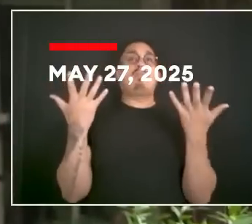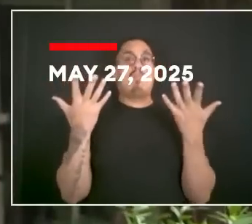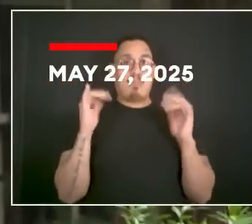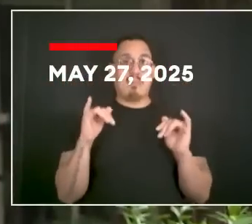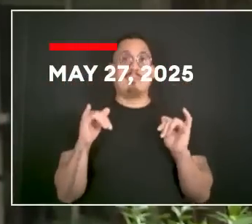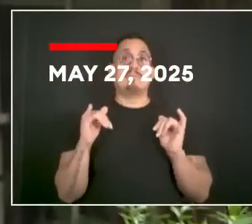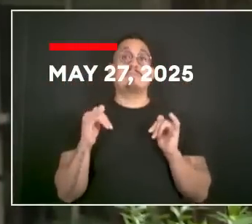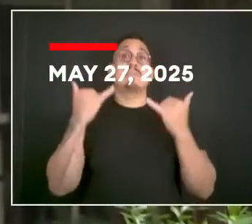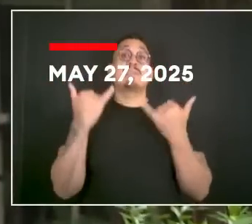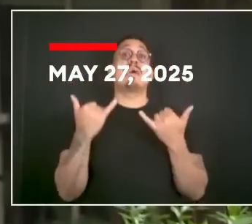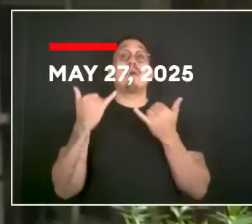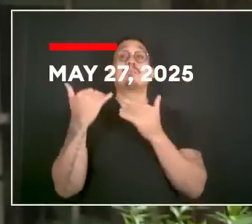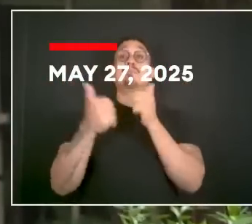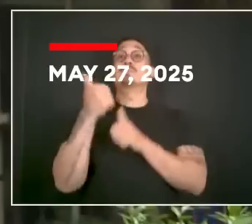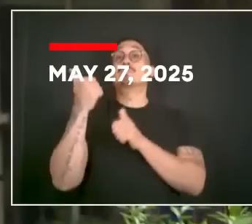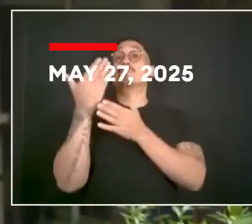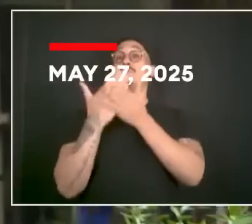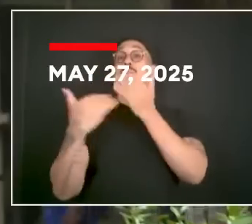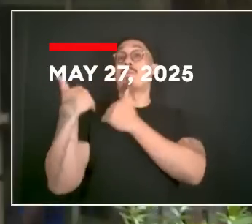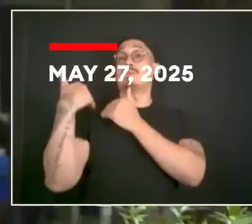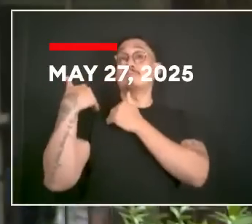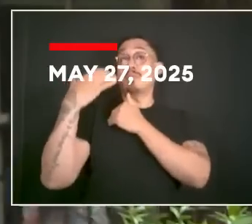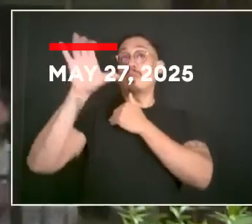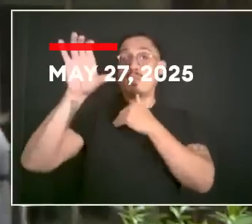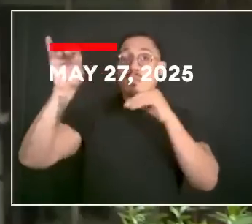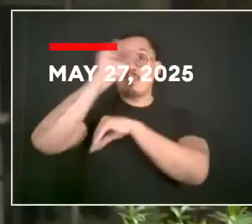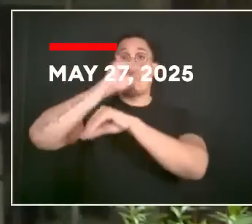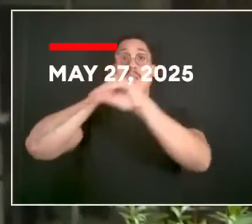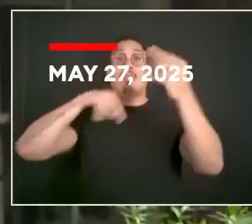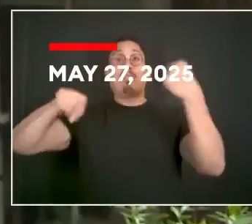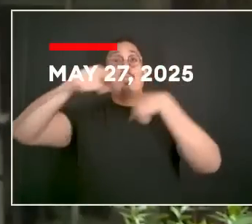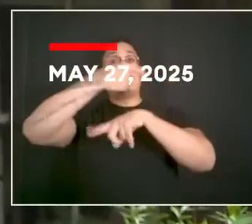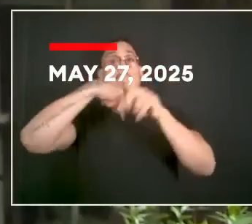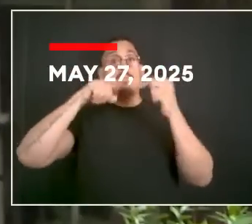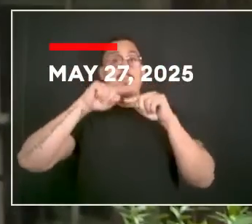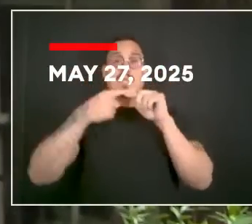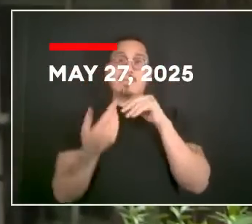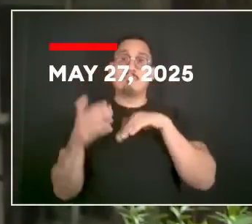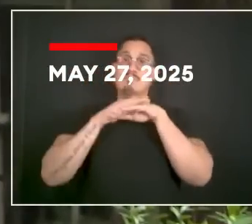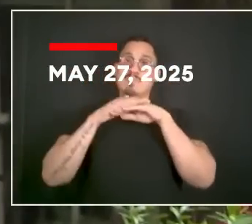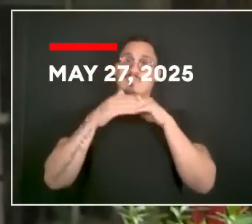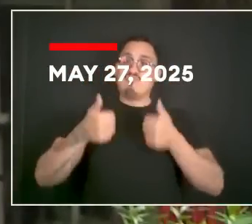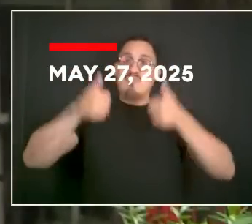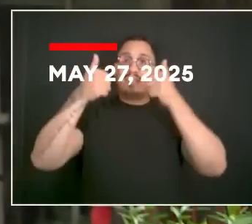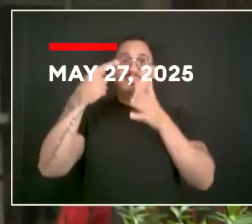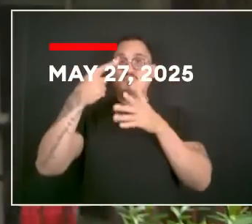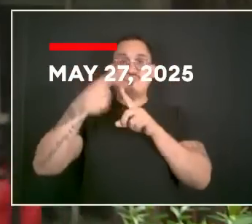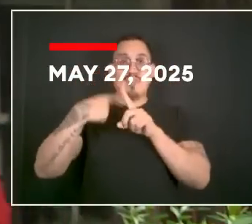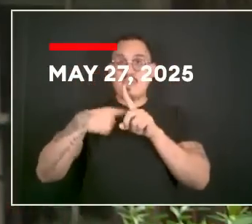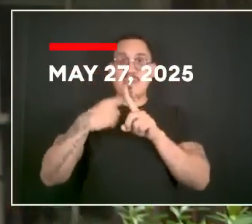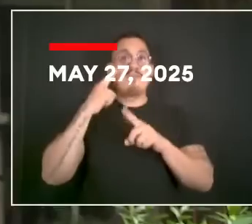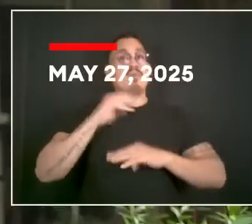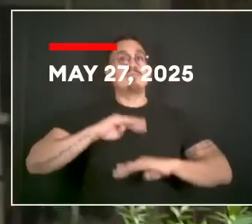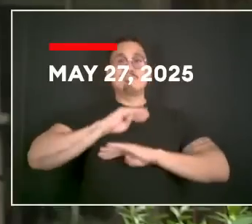well. And now you can't raise your rent by a modest rate to assist you. That's exactly what I'm talking about. We